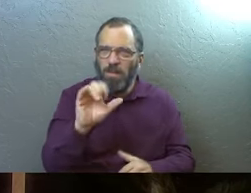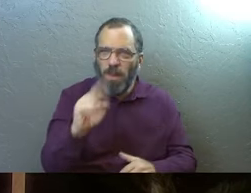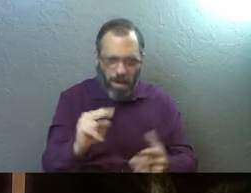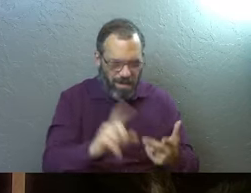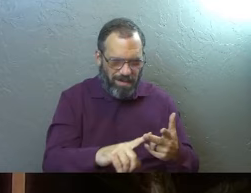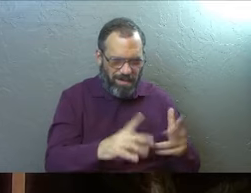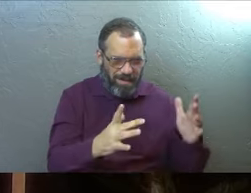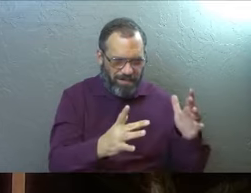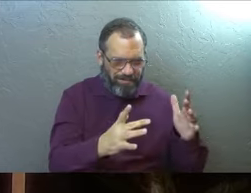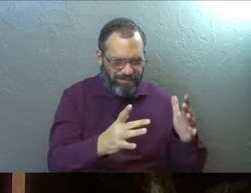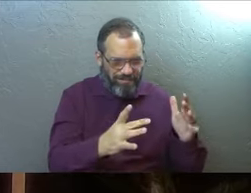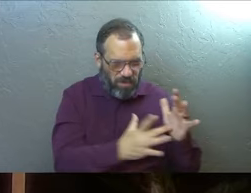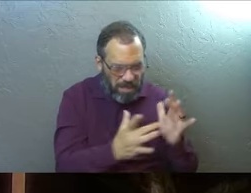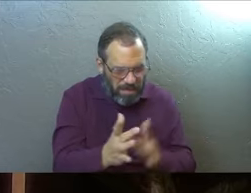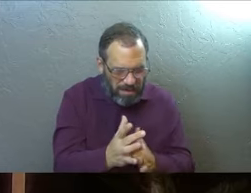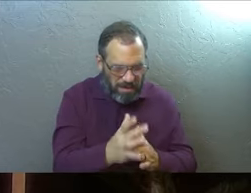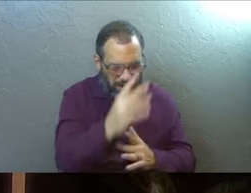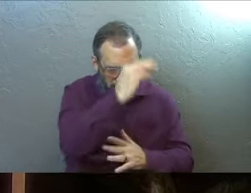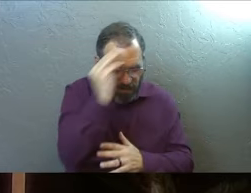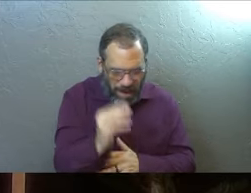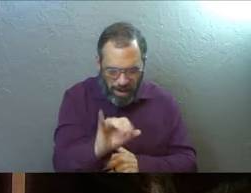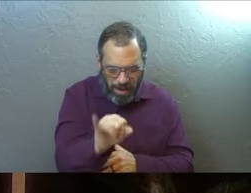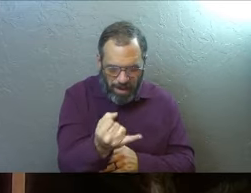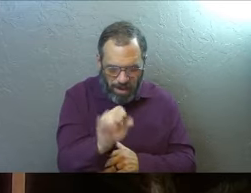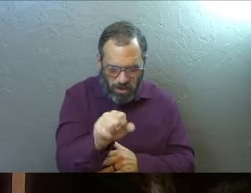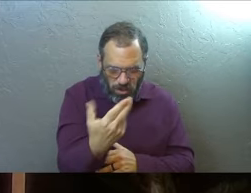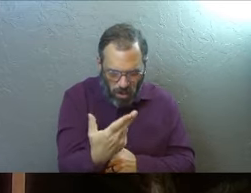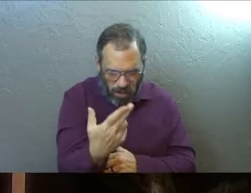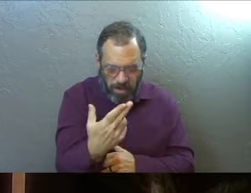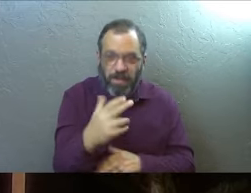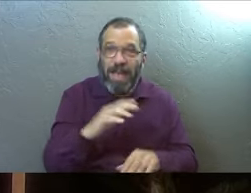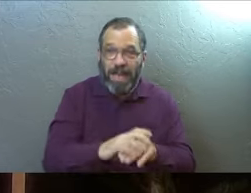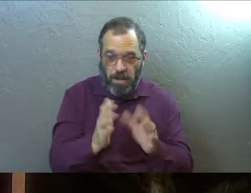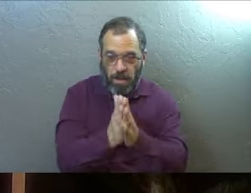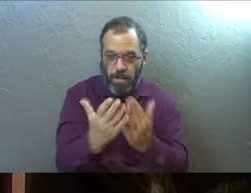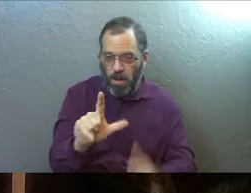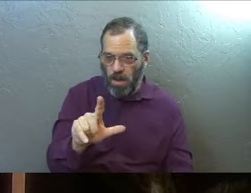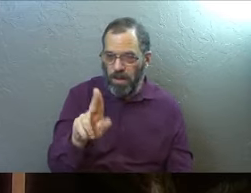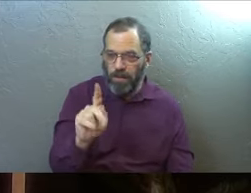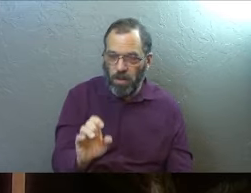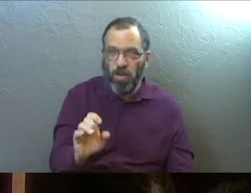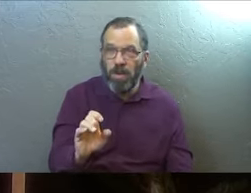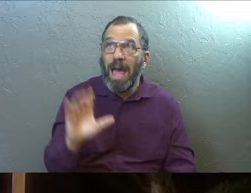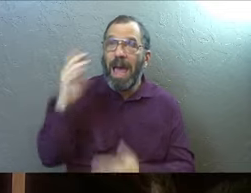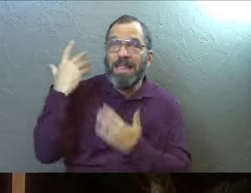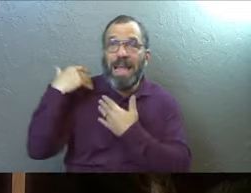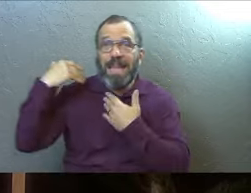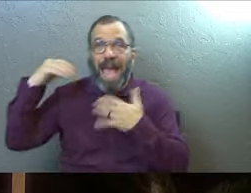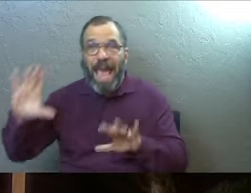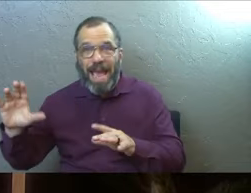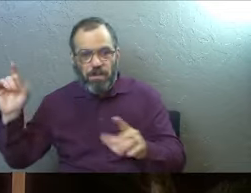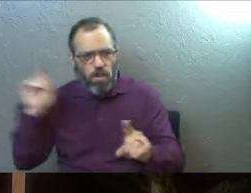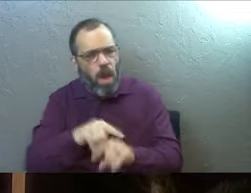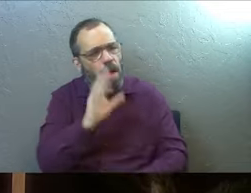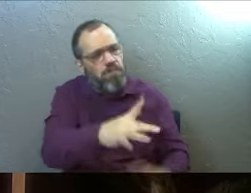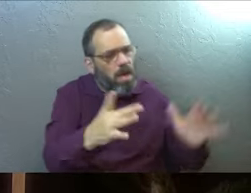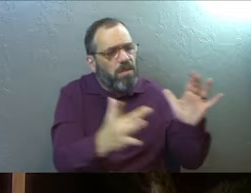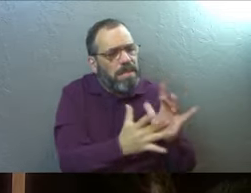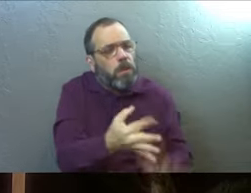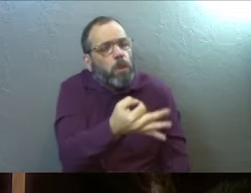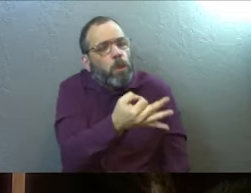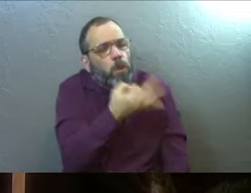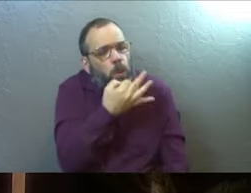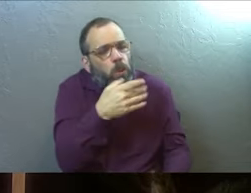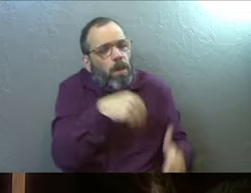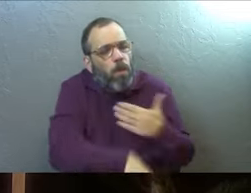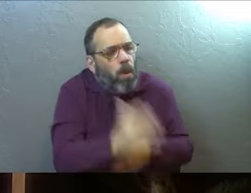This is the person that very first in the book of Luke got visited by an angel and told that Jesus was about